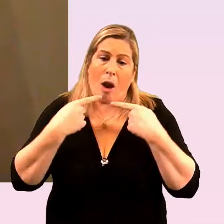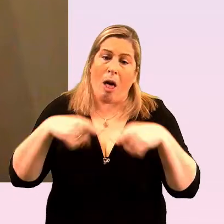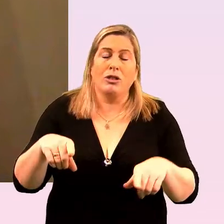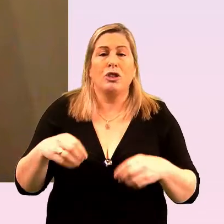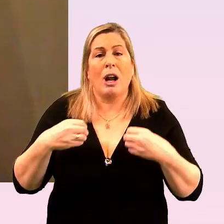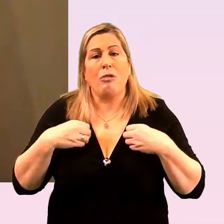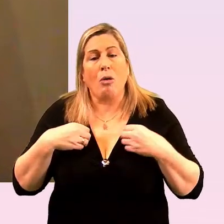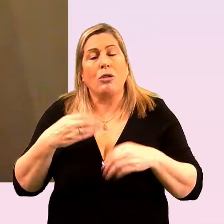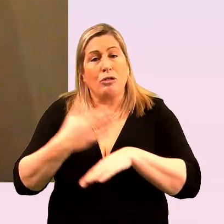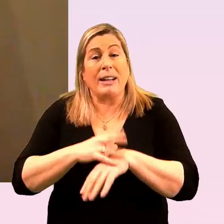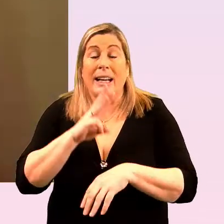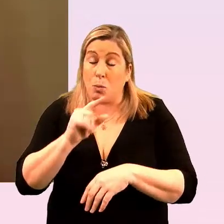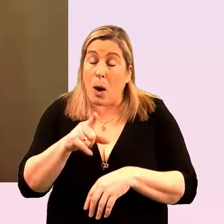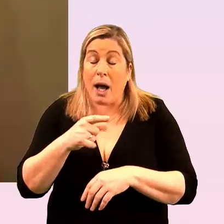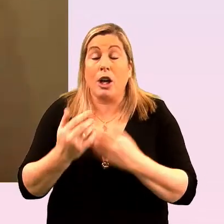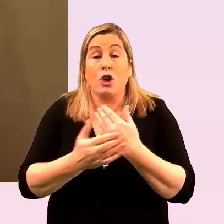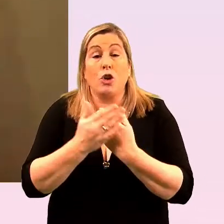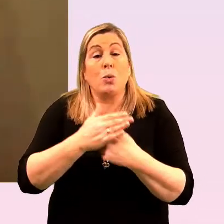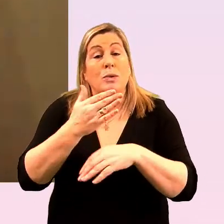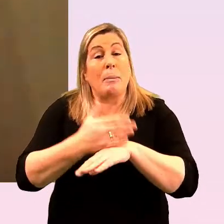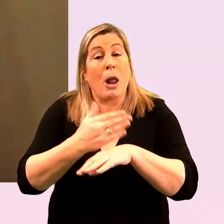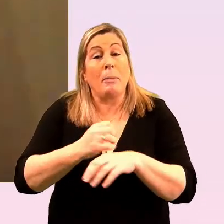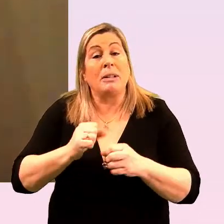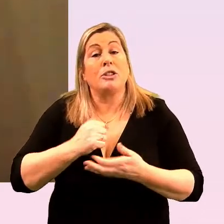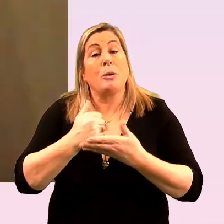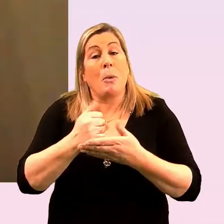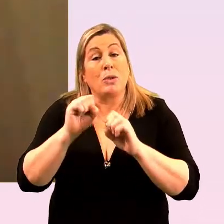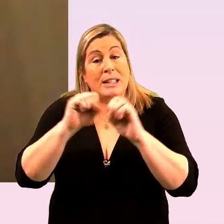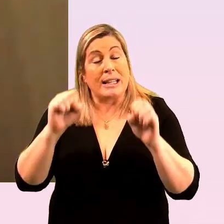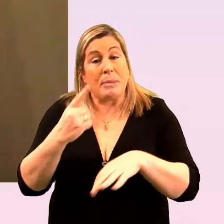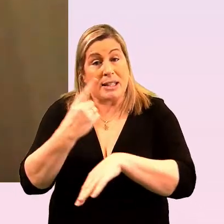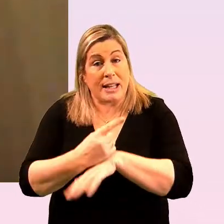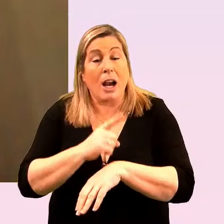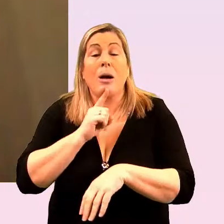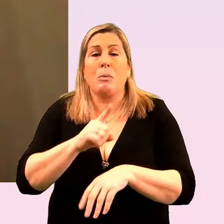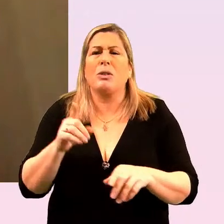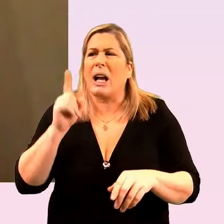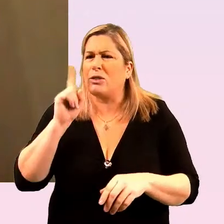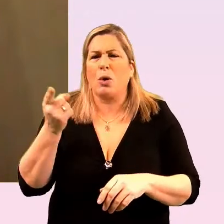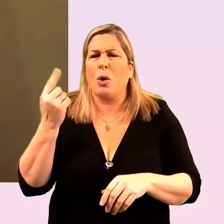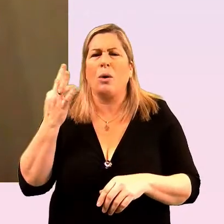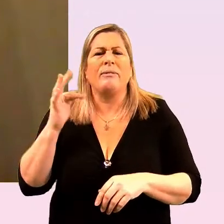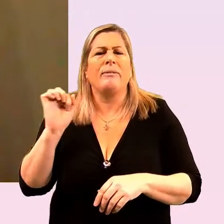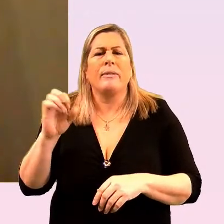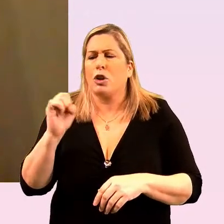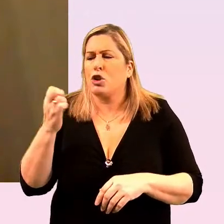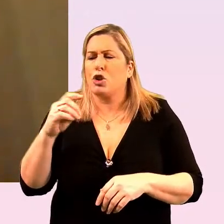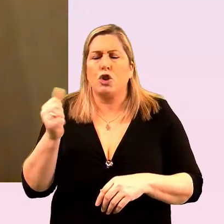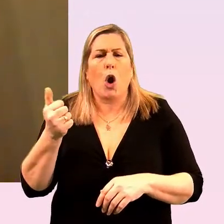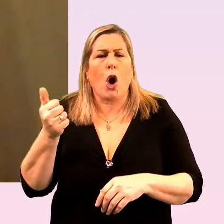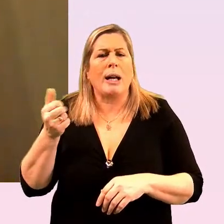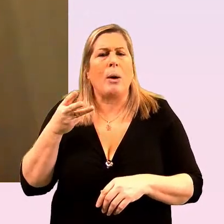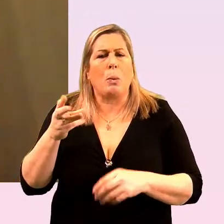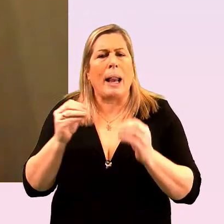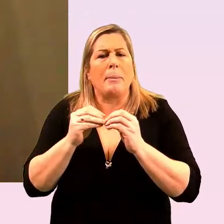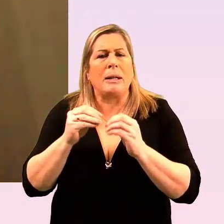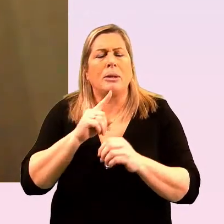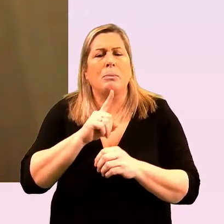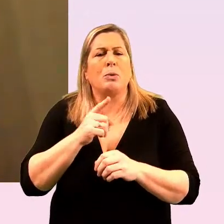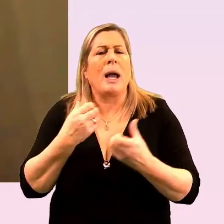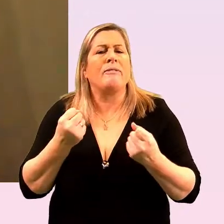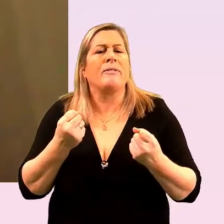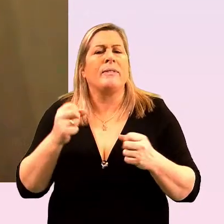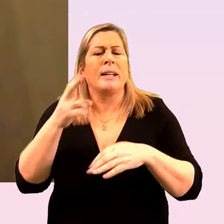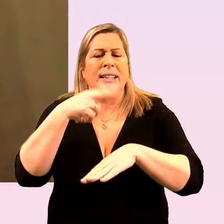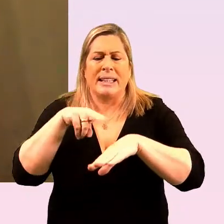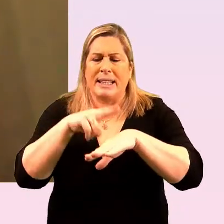the Youth Employment Support Scheme is there, but it's also, I'm not sure if Sean is going to mention it, but we have the